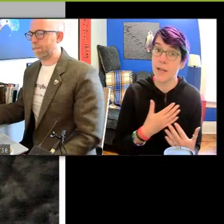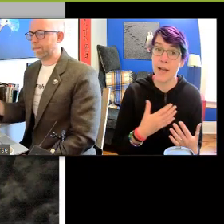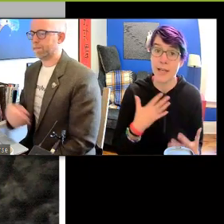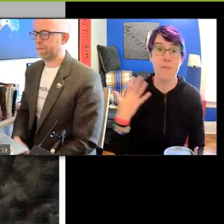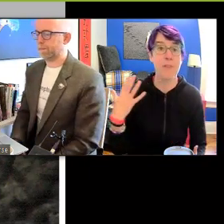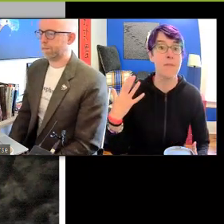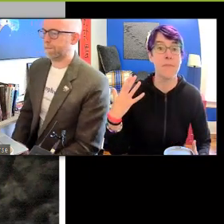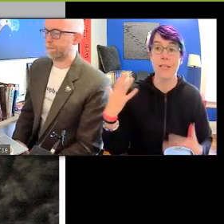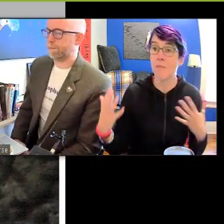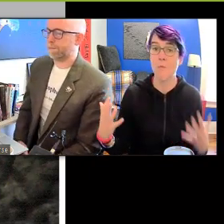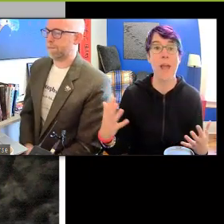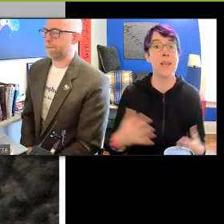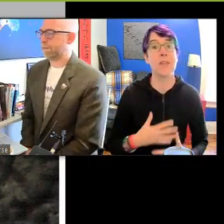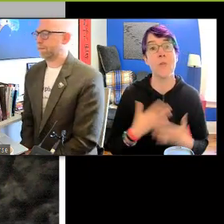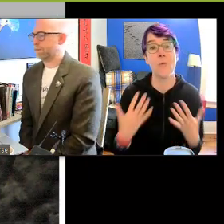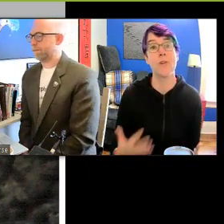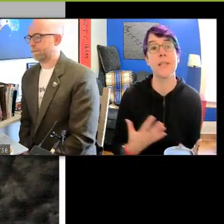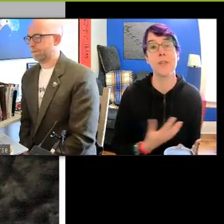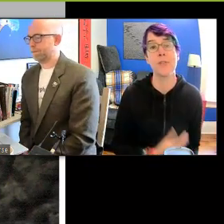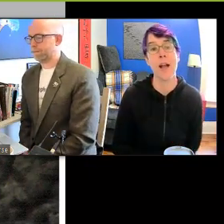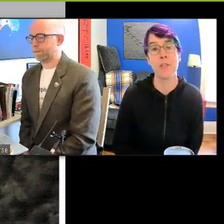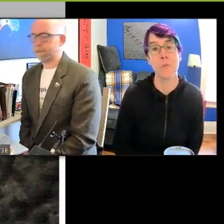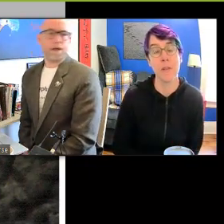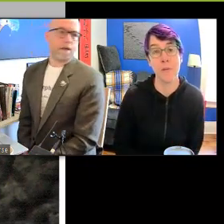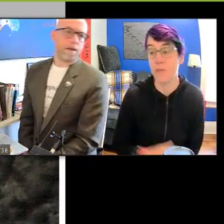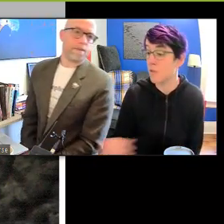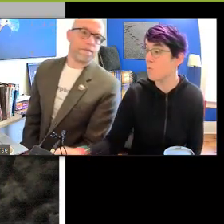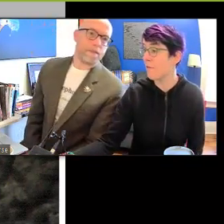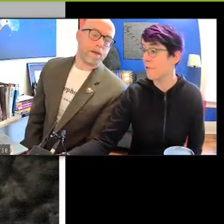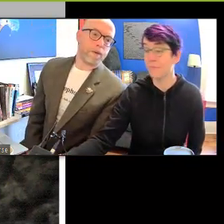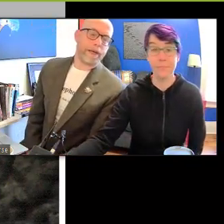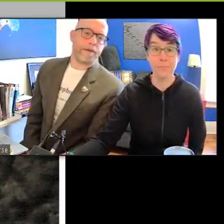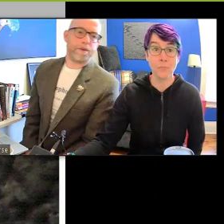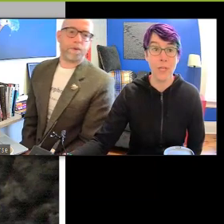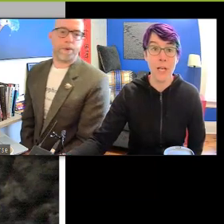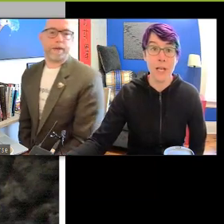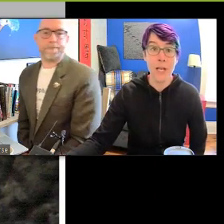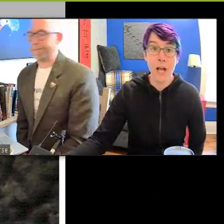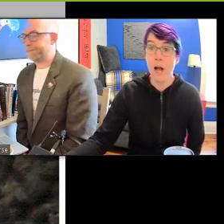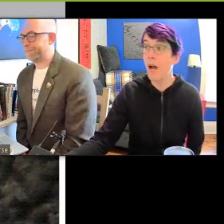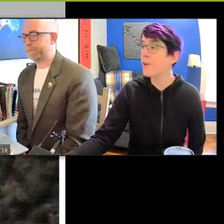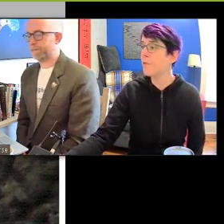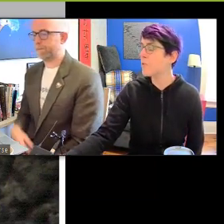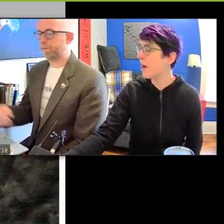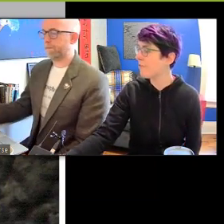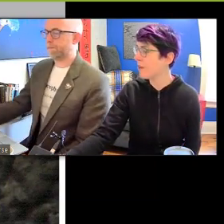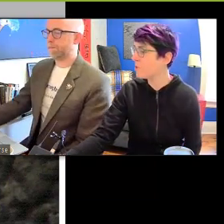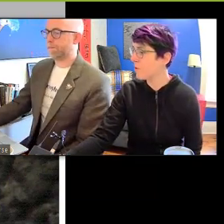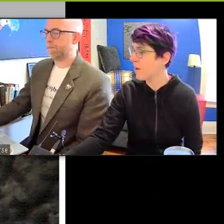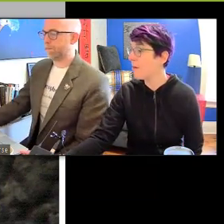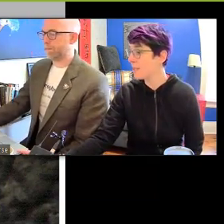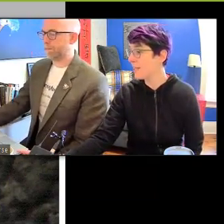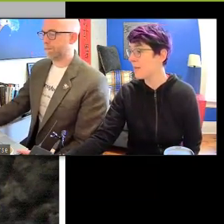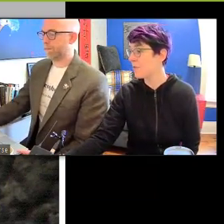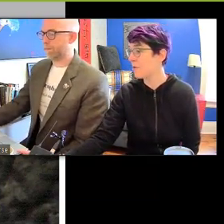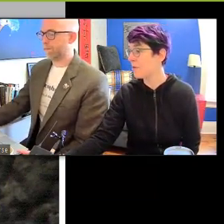there was hunting of them in some way, that there were these interactions with humans, which is wonderful. What cave were we in? I don't know which one. I forget which